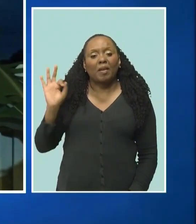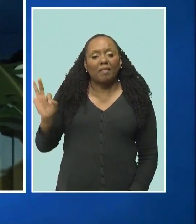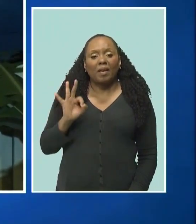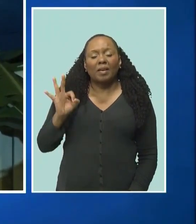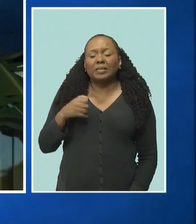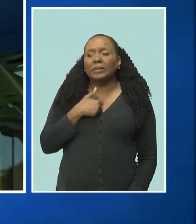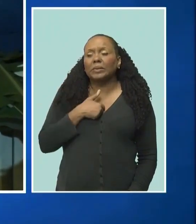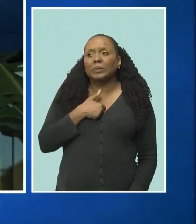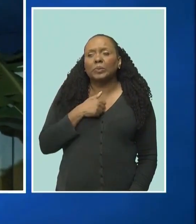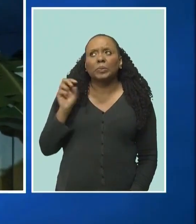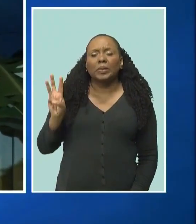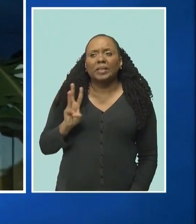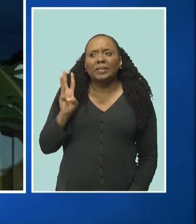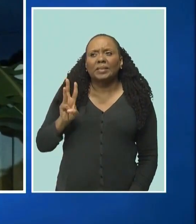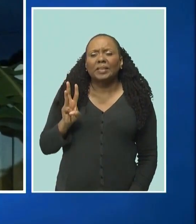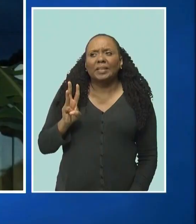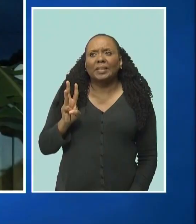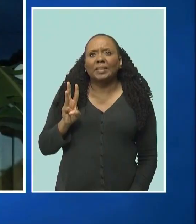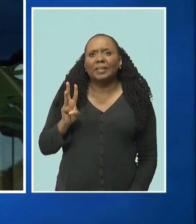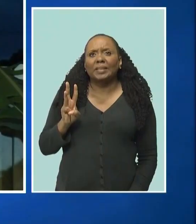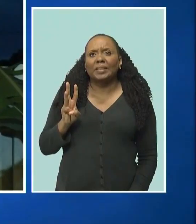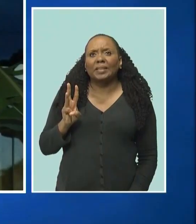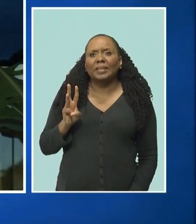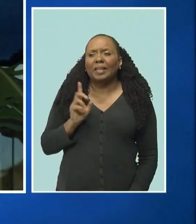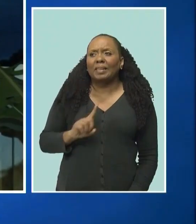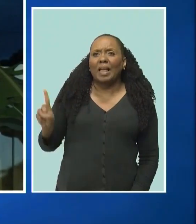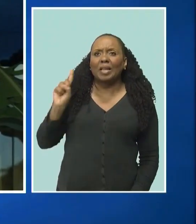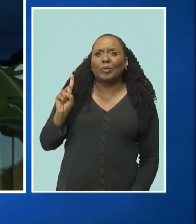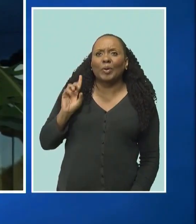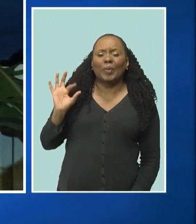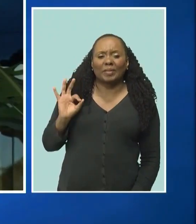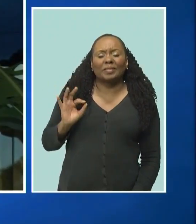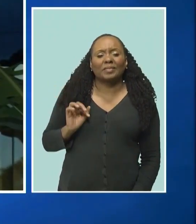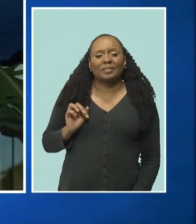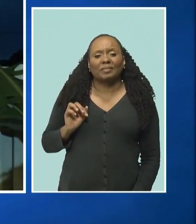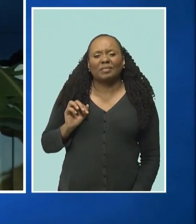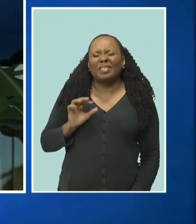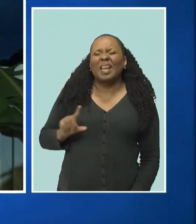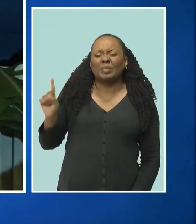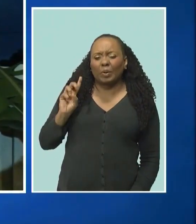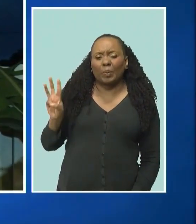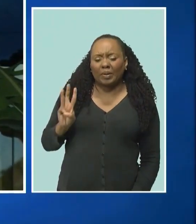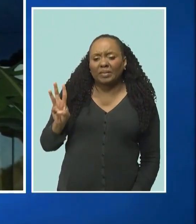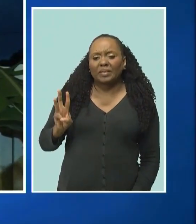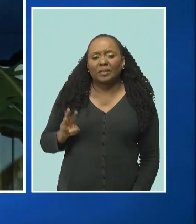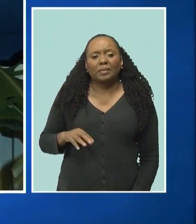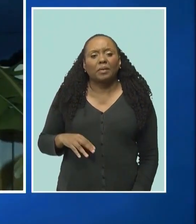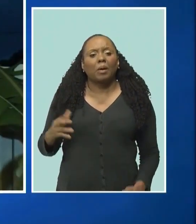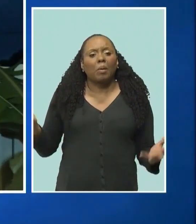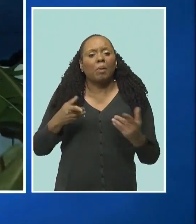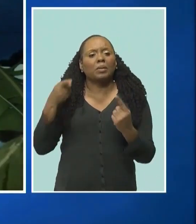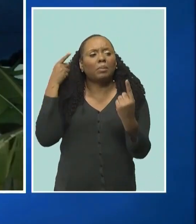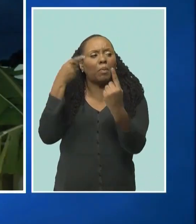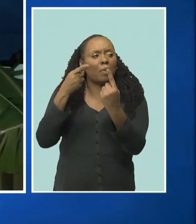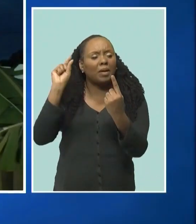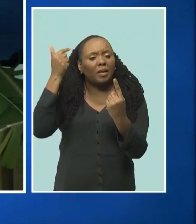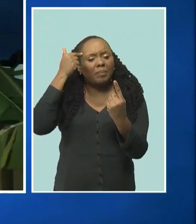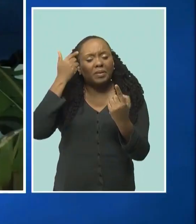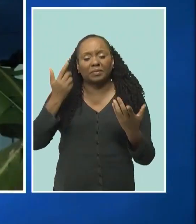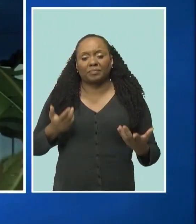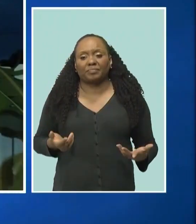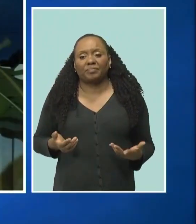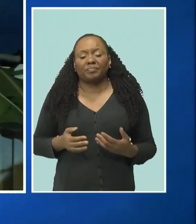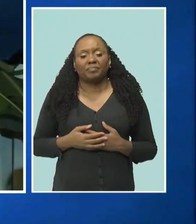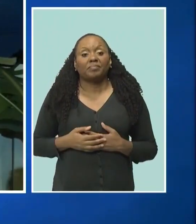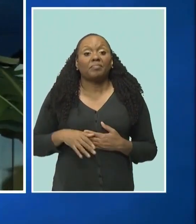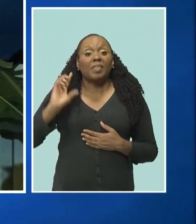Wednesday, the aim of any government, the primary objective, in fact the duty of the